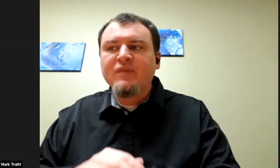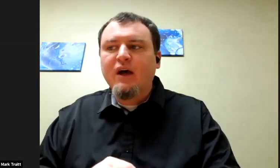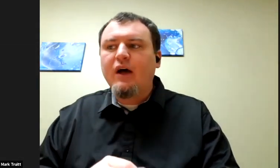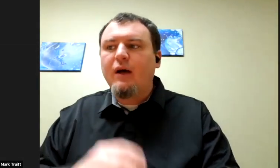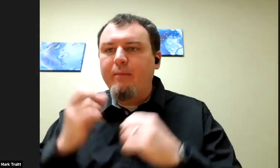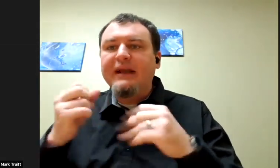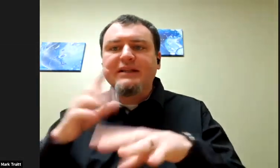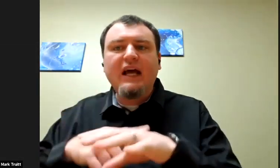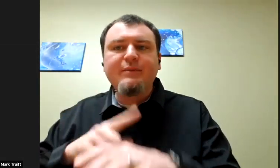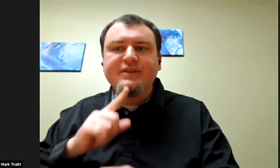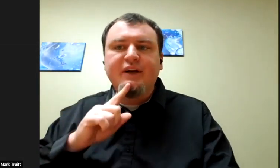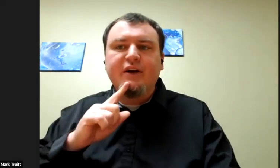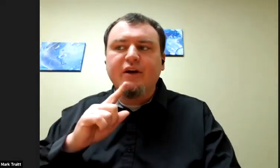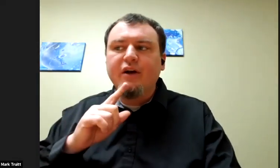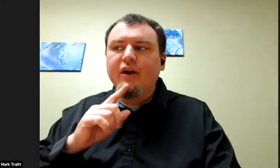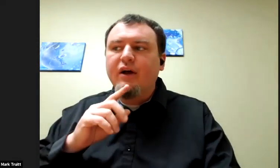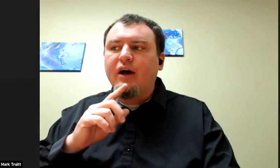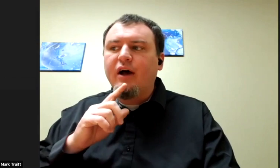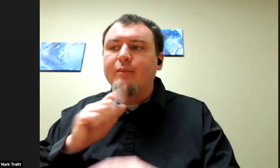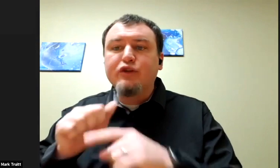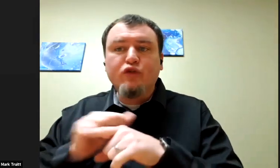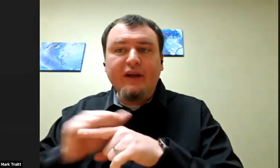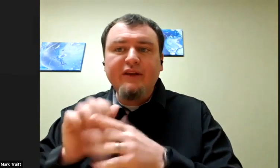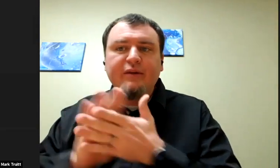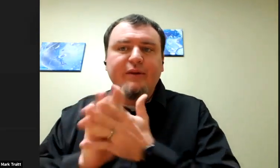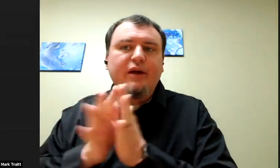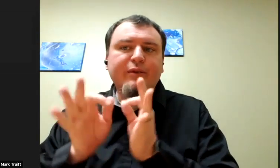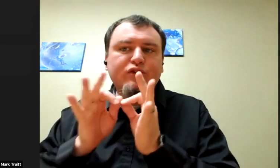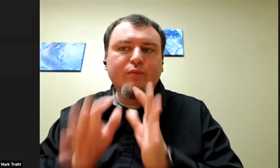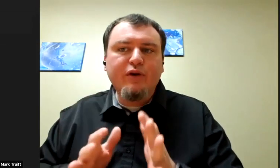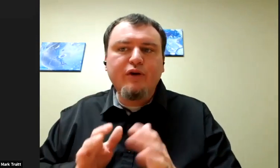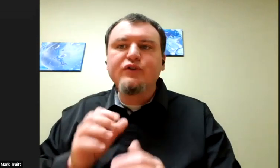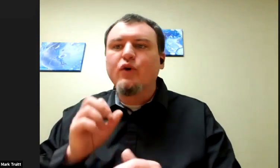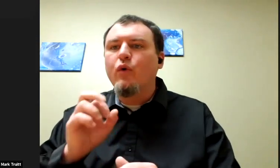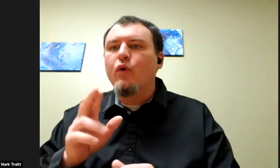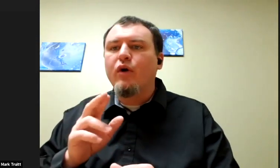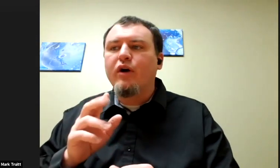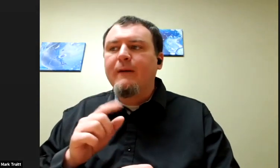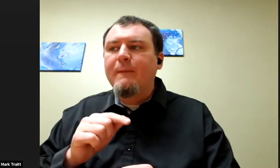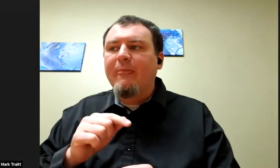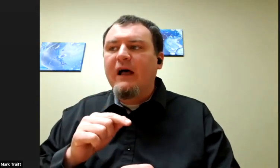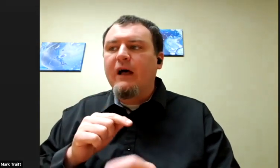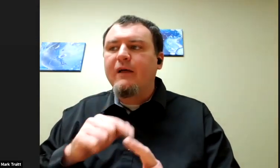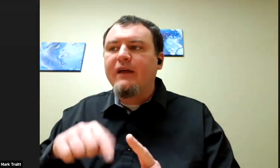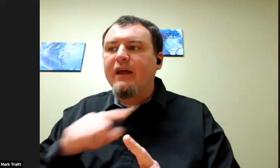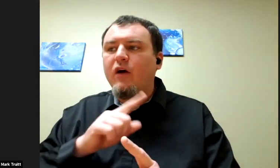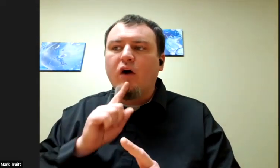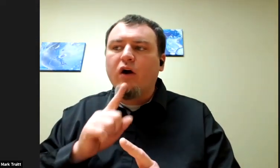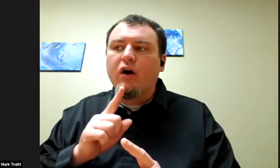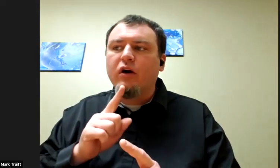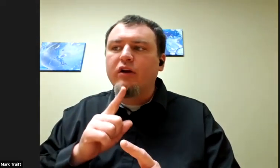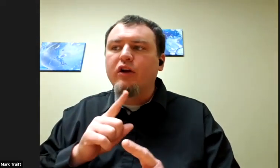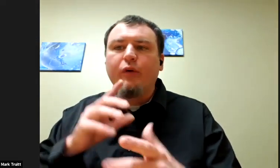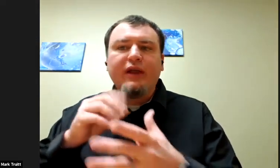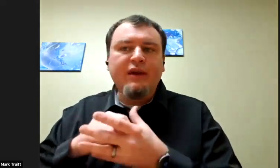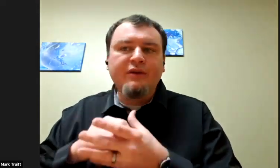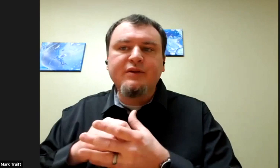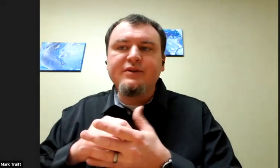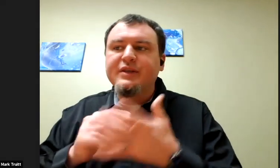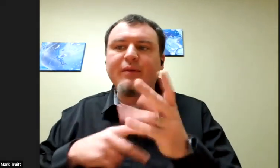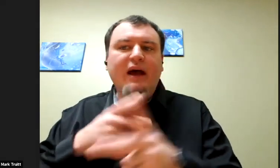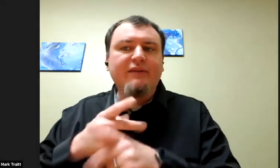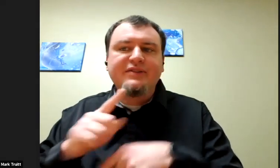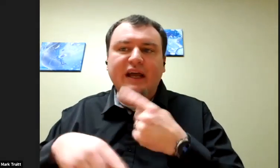church. Many times they're training to become interpreters, or they are, you know,